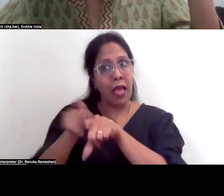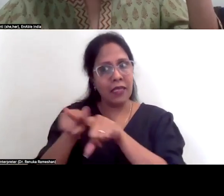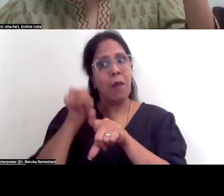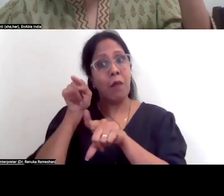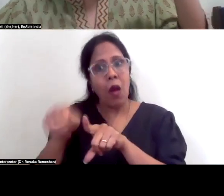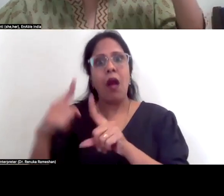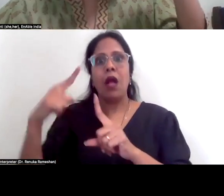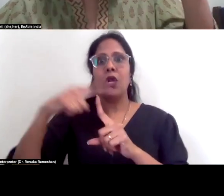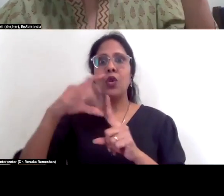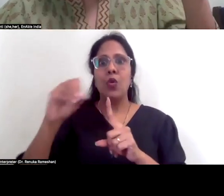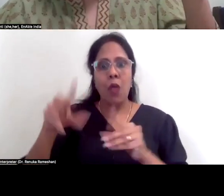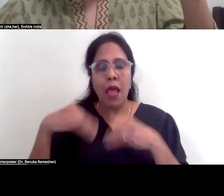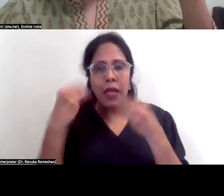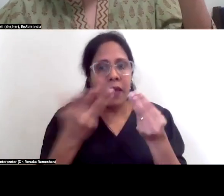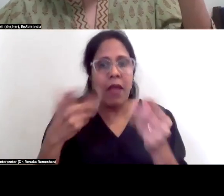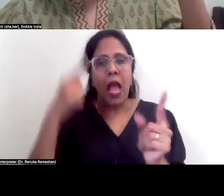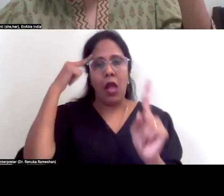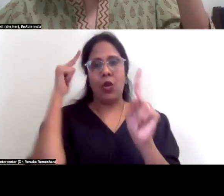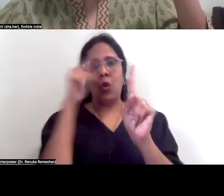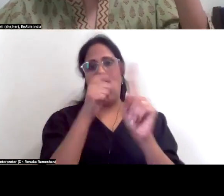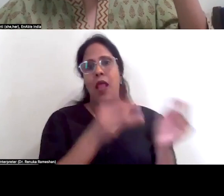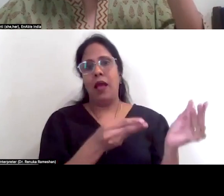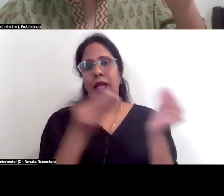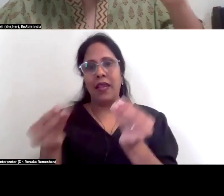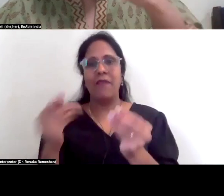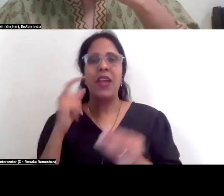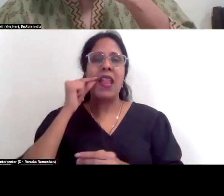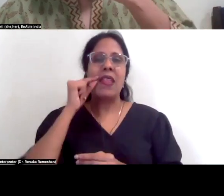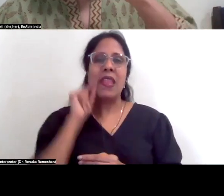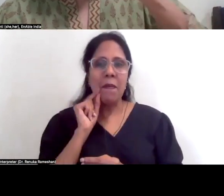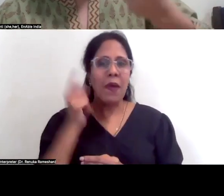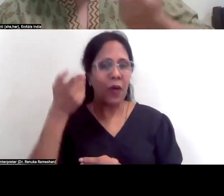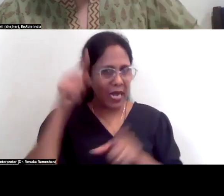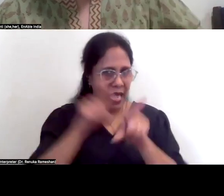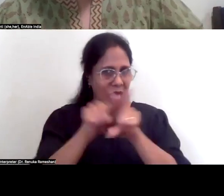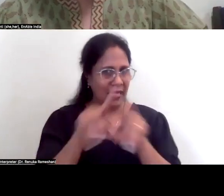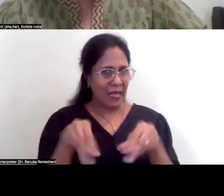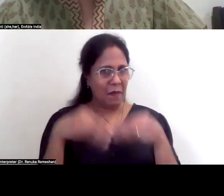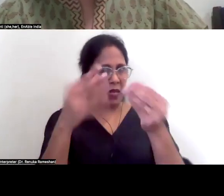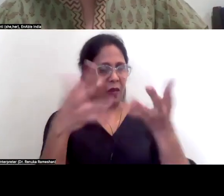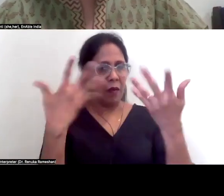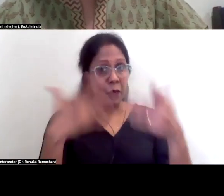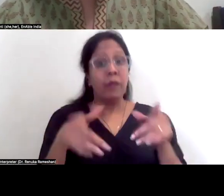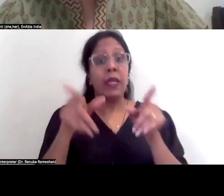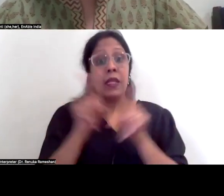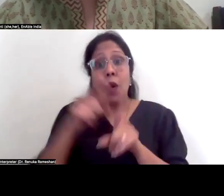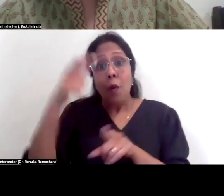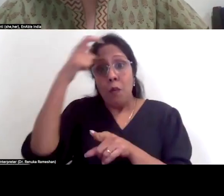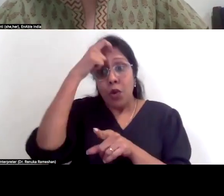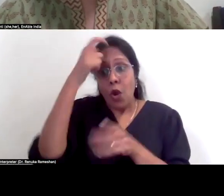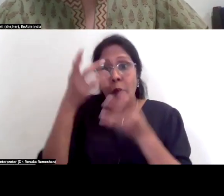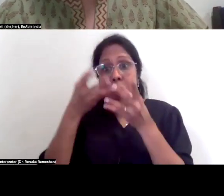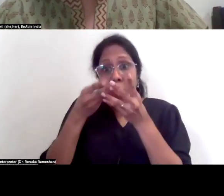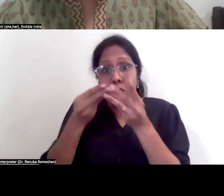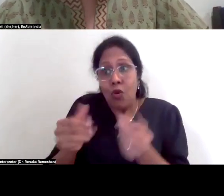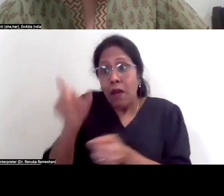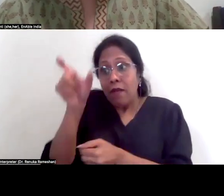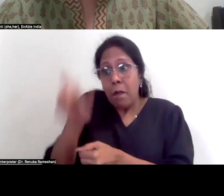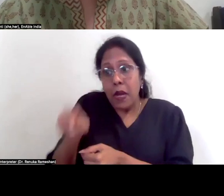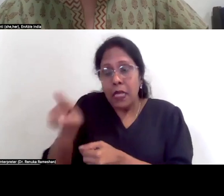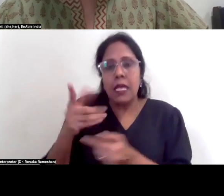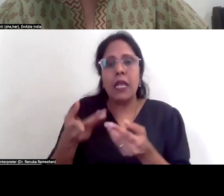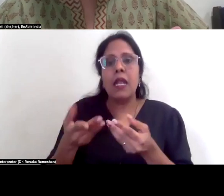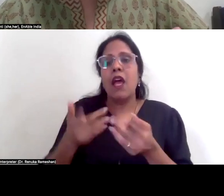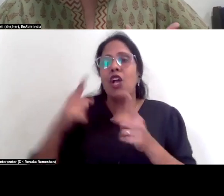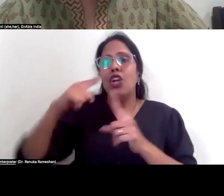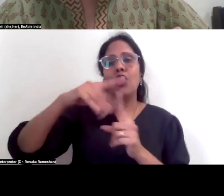the goals. We told it in Nipun's example. But let's see, how do we equip the problem solver? For that, I